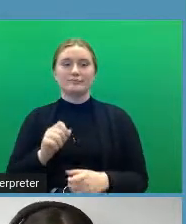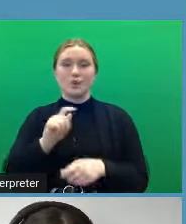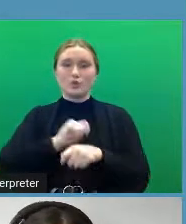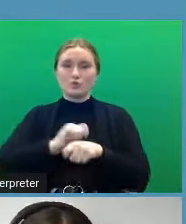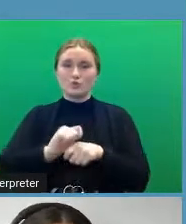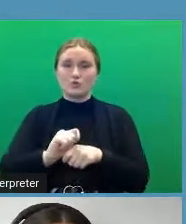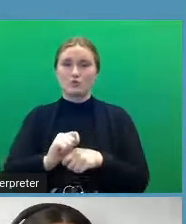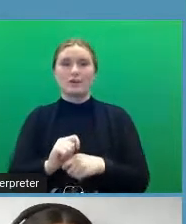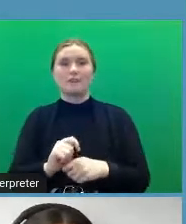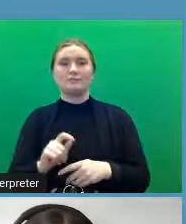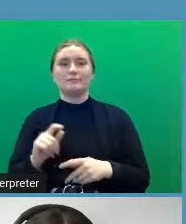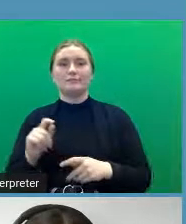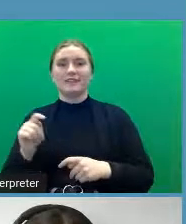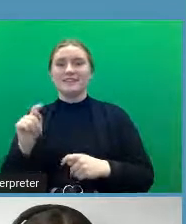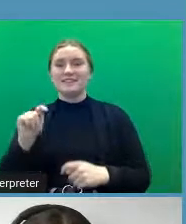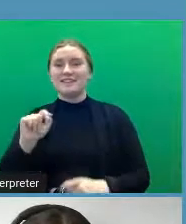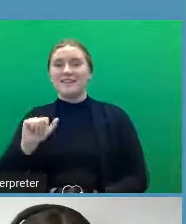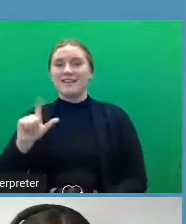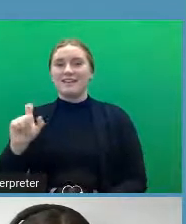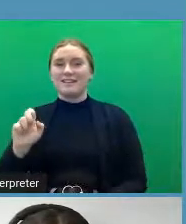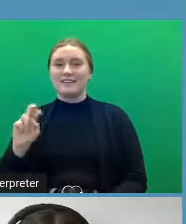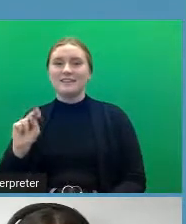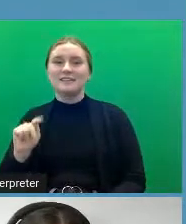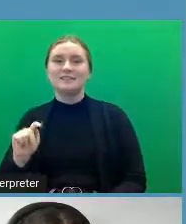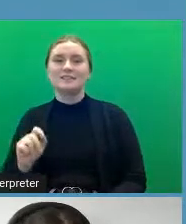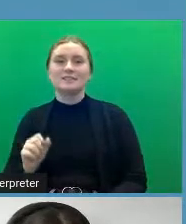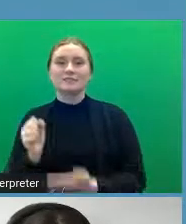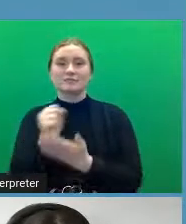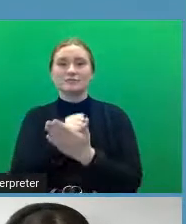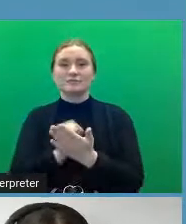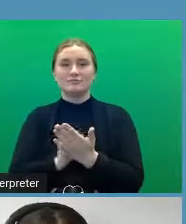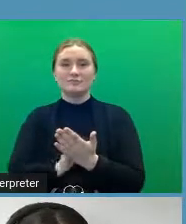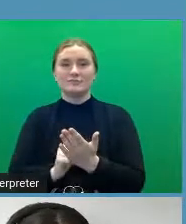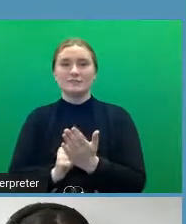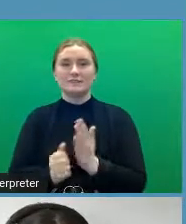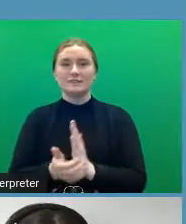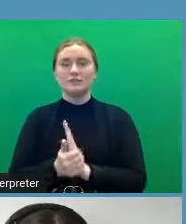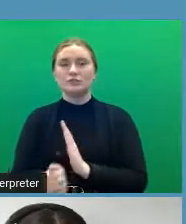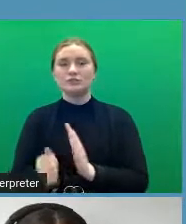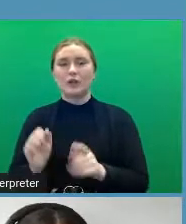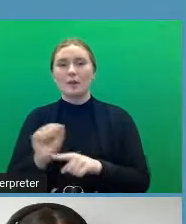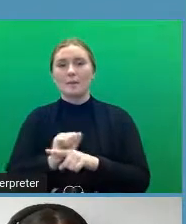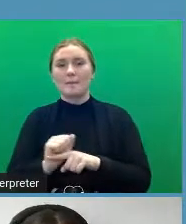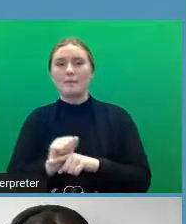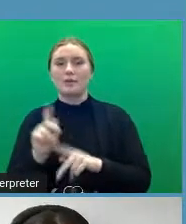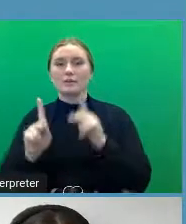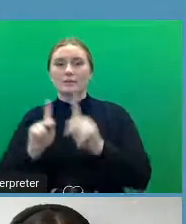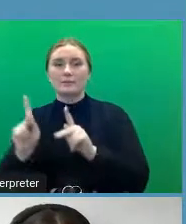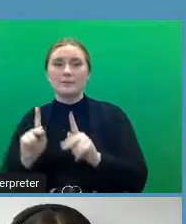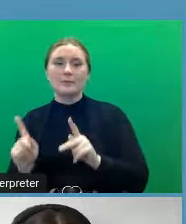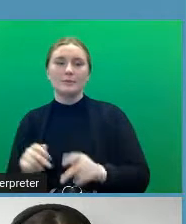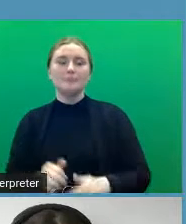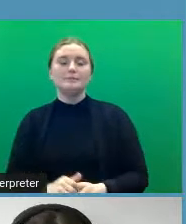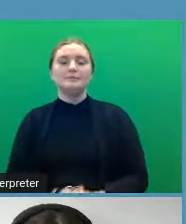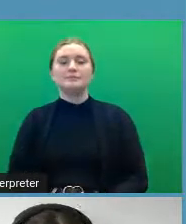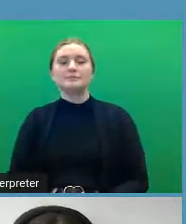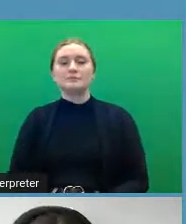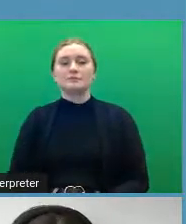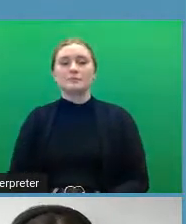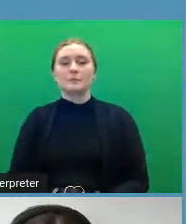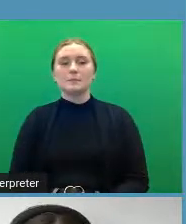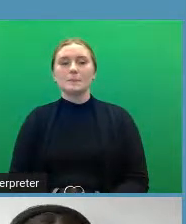descriptive approaches. And so that could be training a curator, educator, in how they